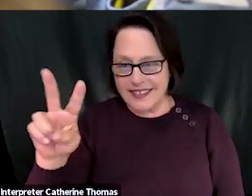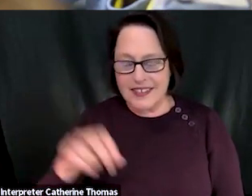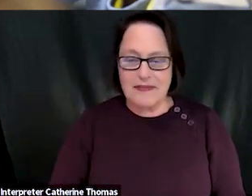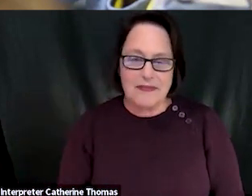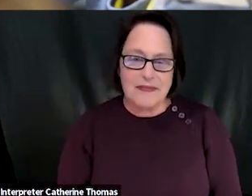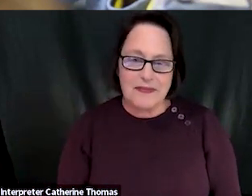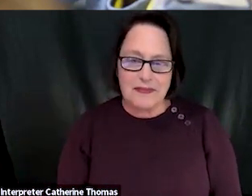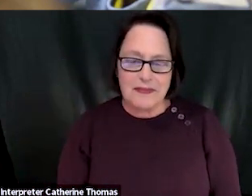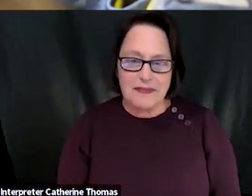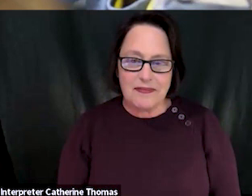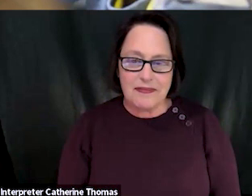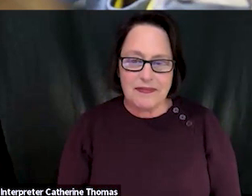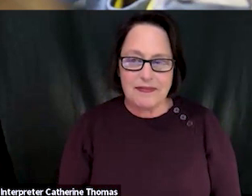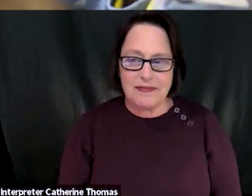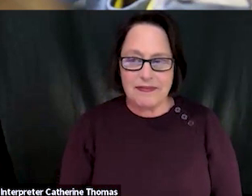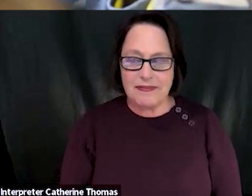dcyf.languageaccess@dcyf.wa.gov.